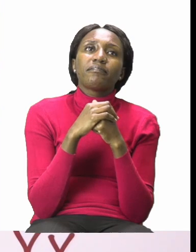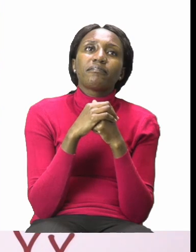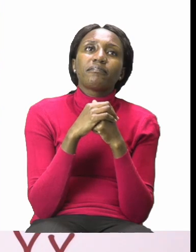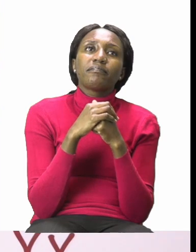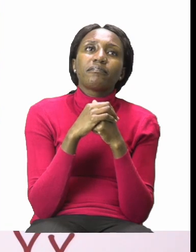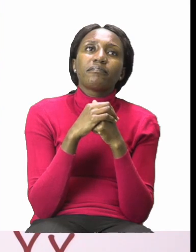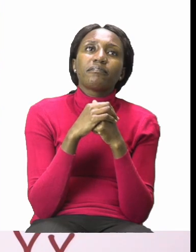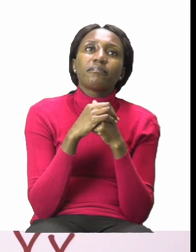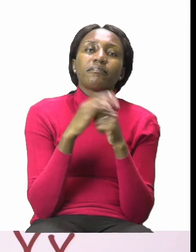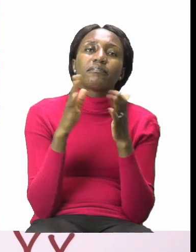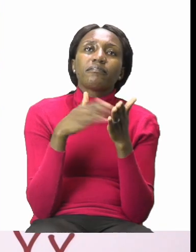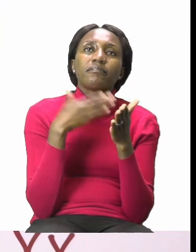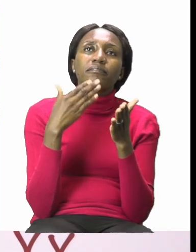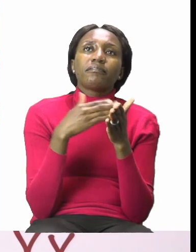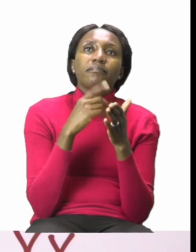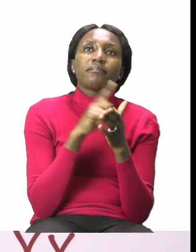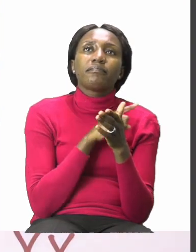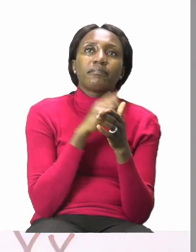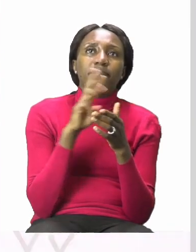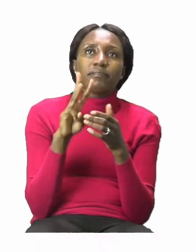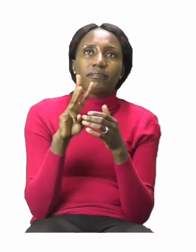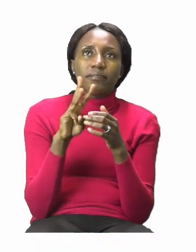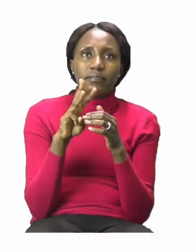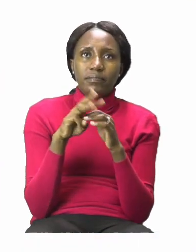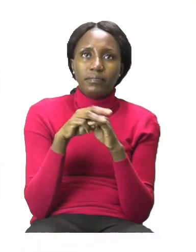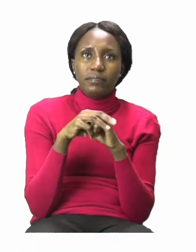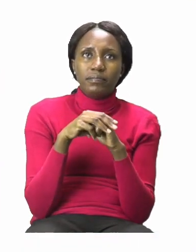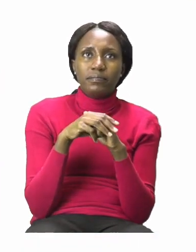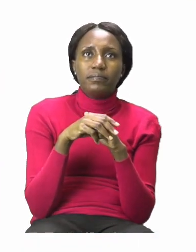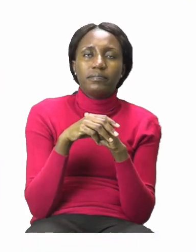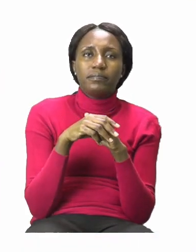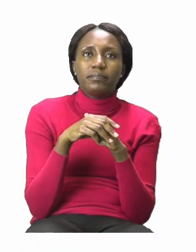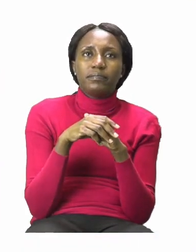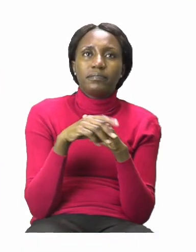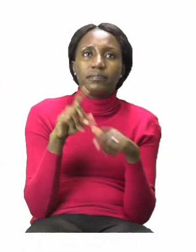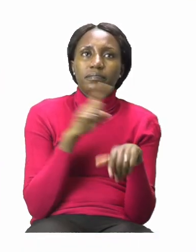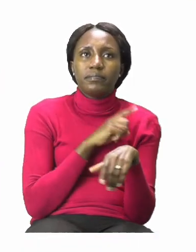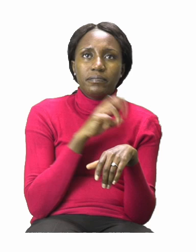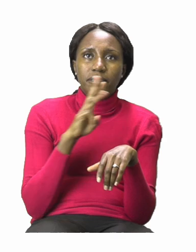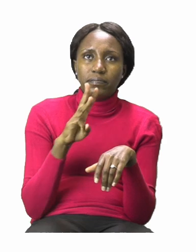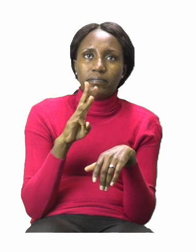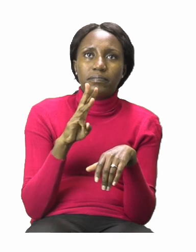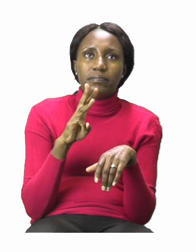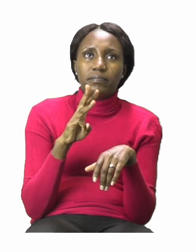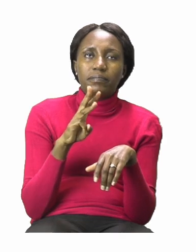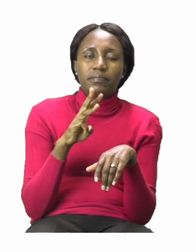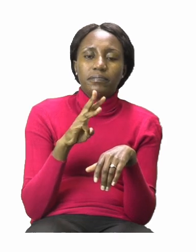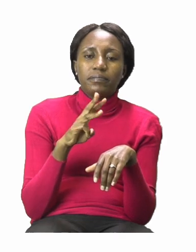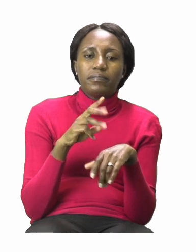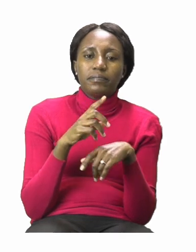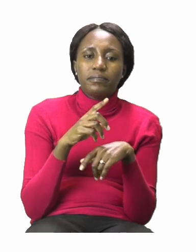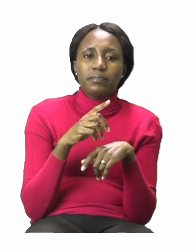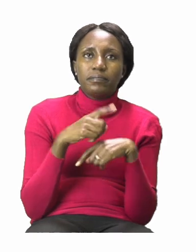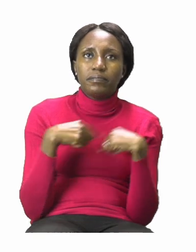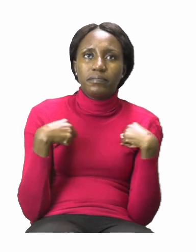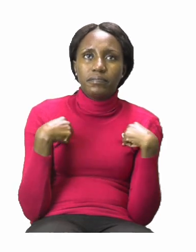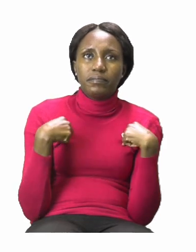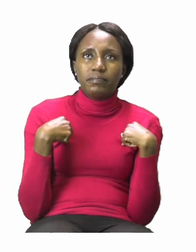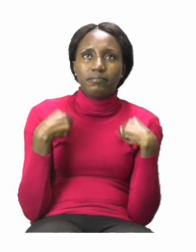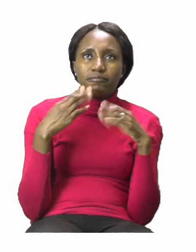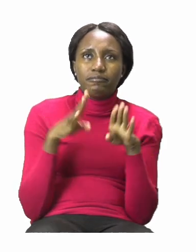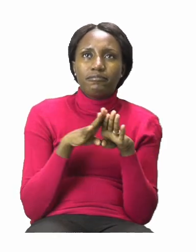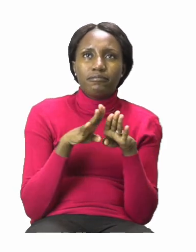to go to page 13. On page 13, boys and girls, we are going to be doing